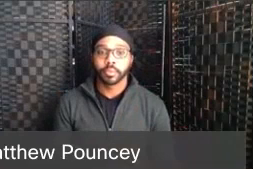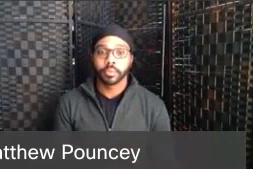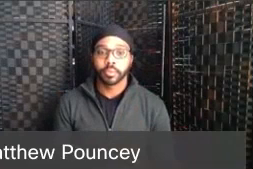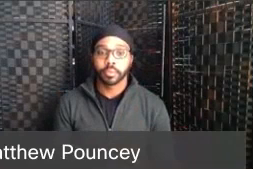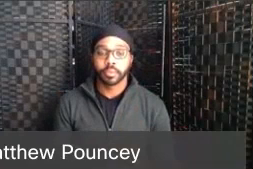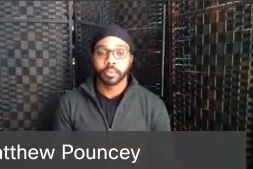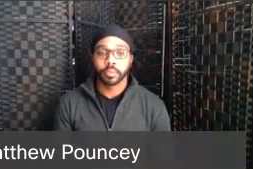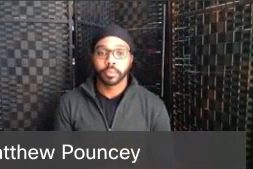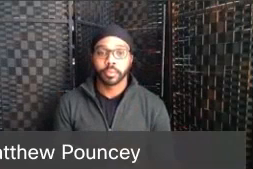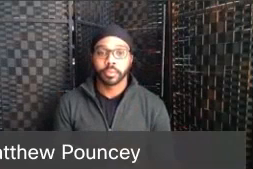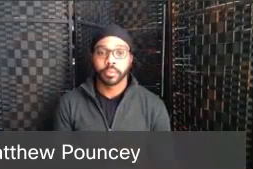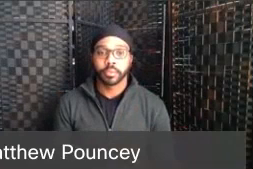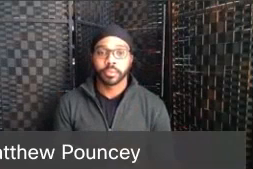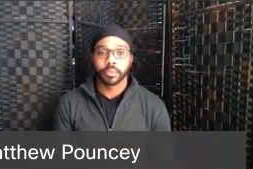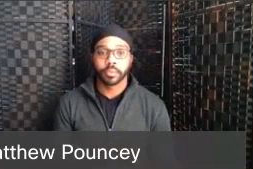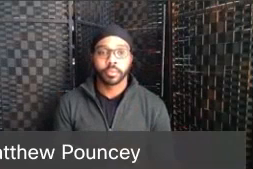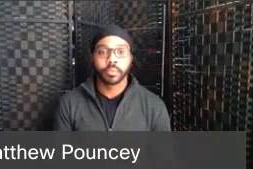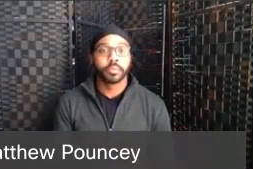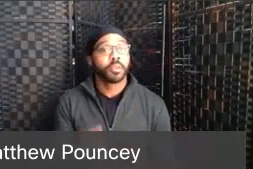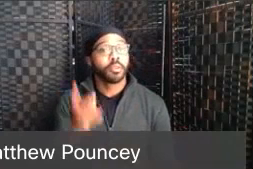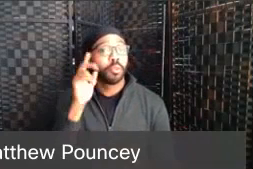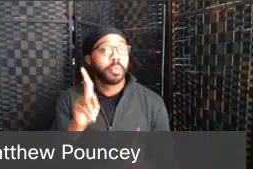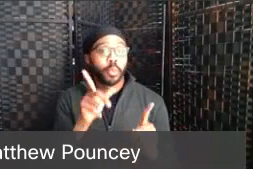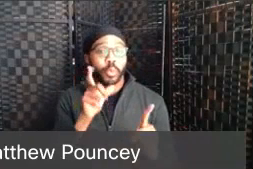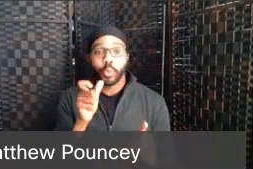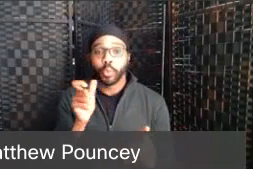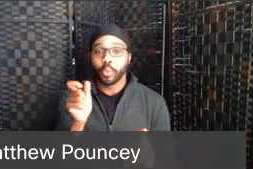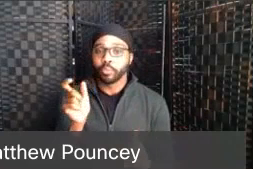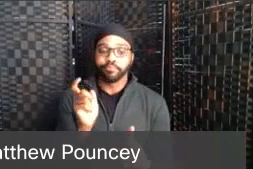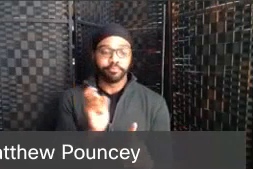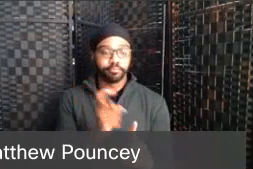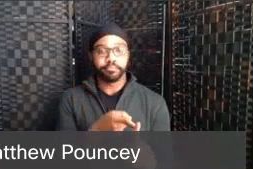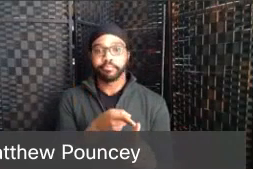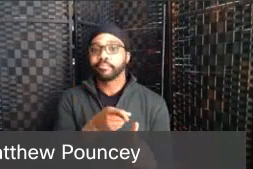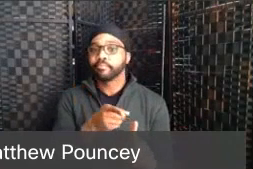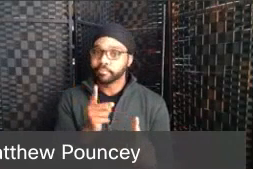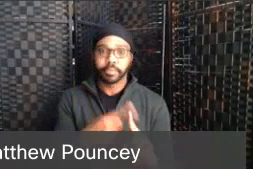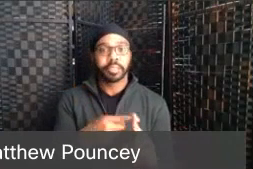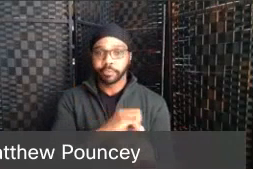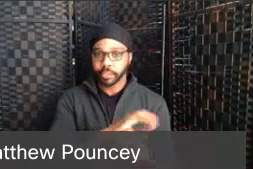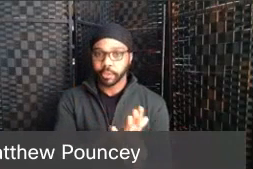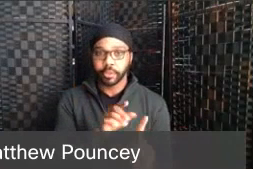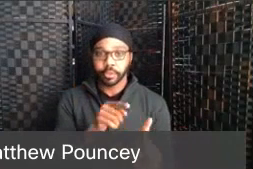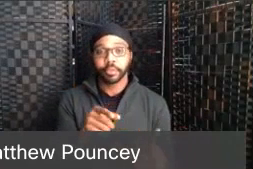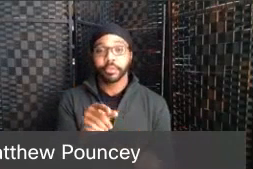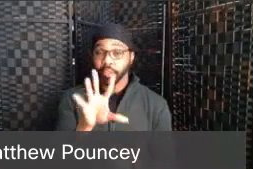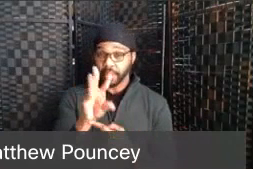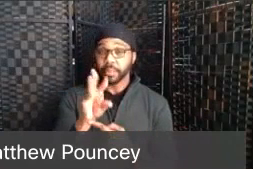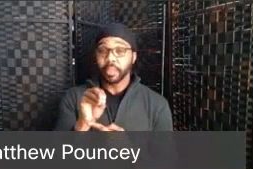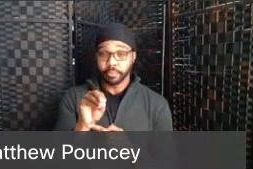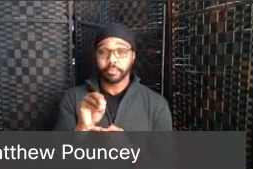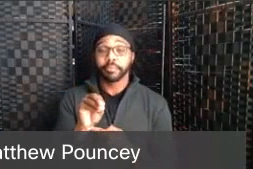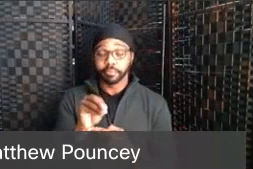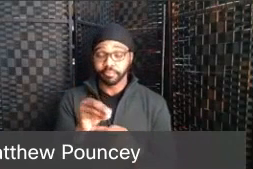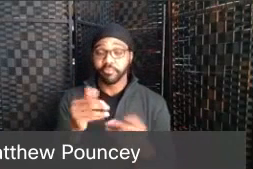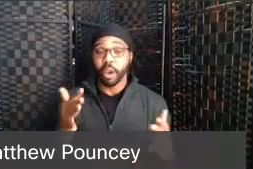So in terms of the people who've been diagnosed with COVID who have died, 50 people who've been diagnosed have